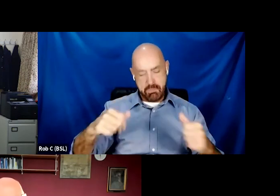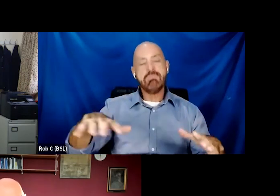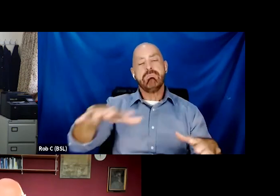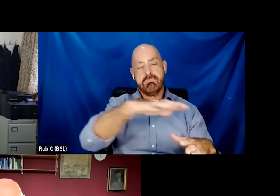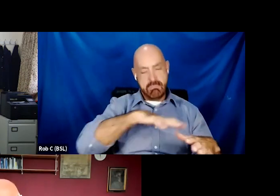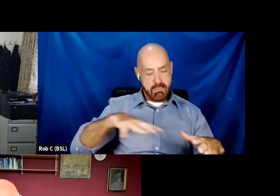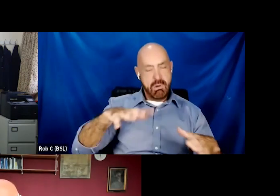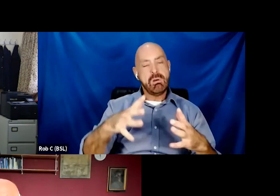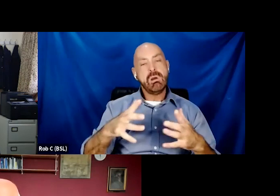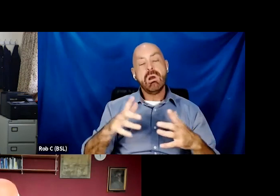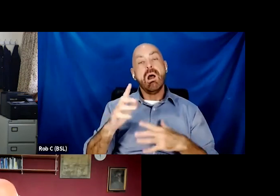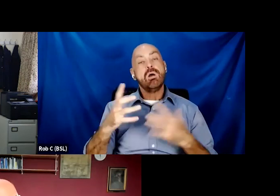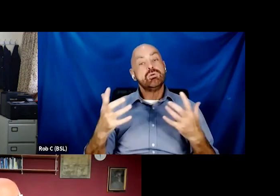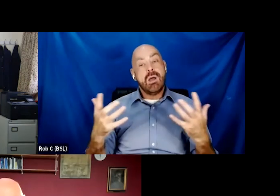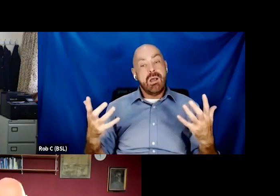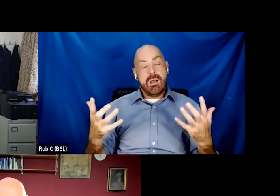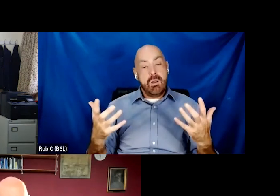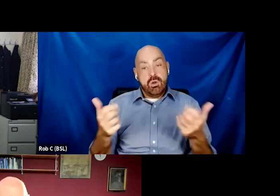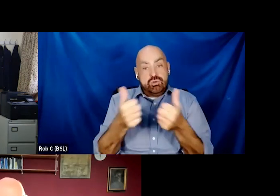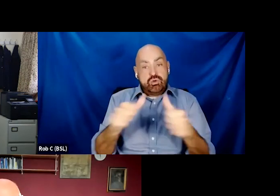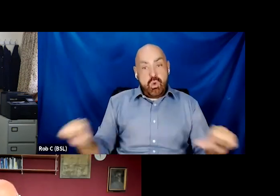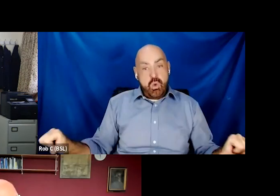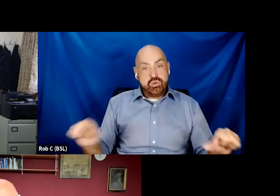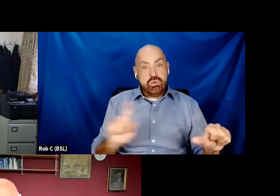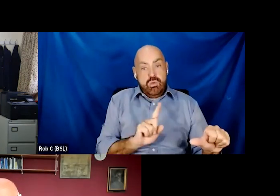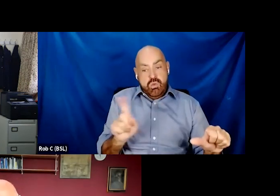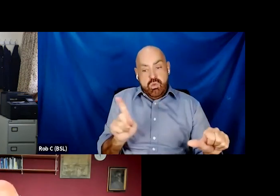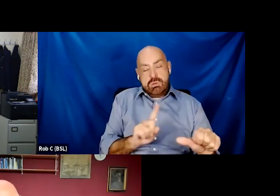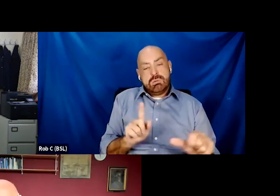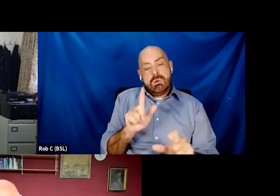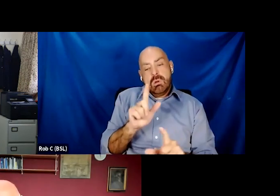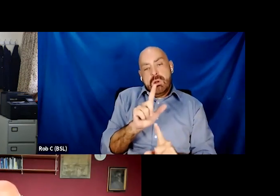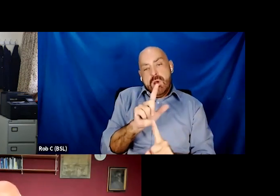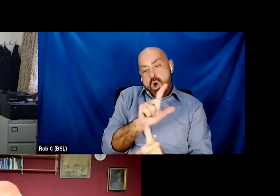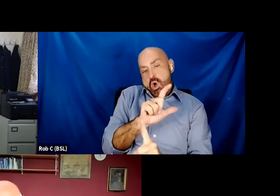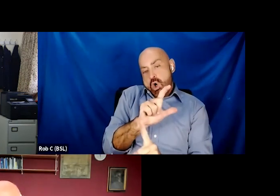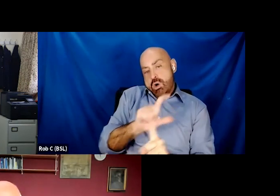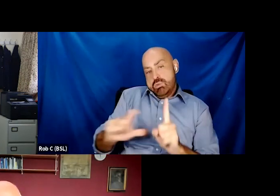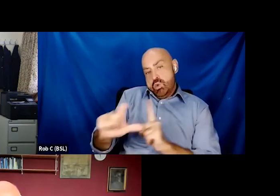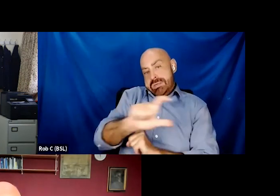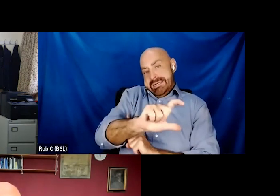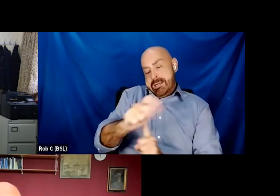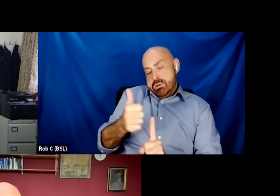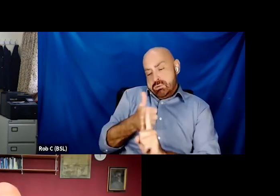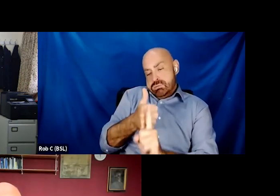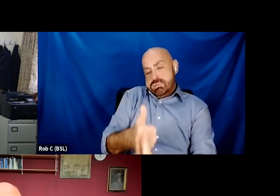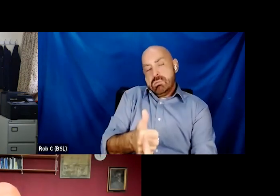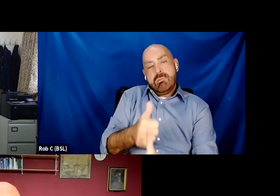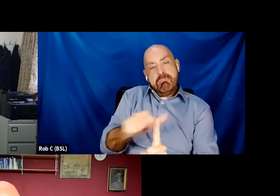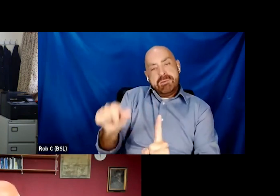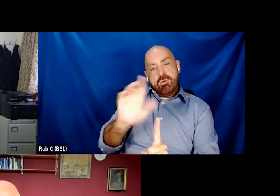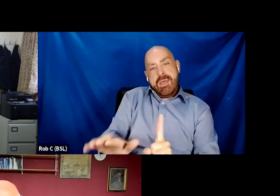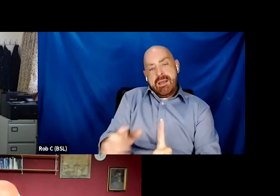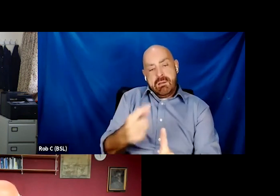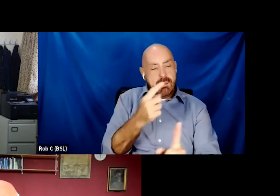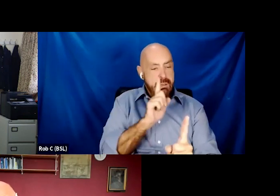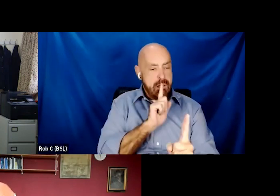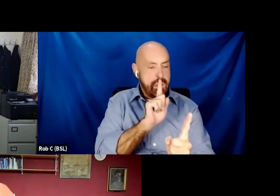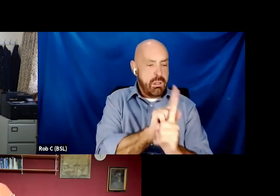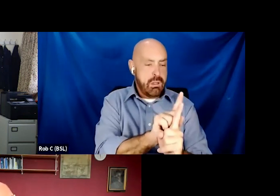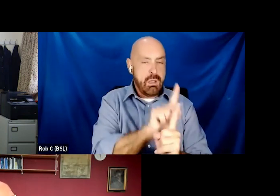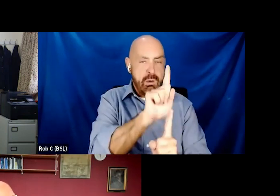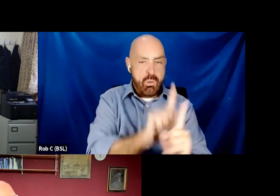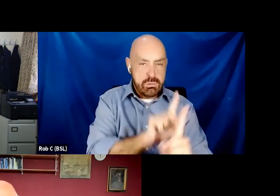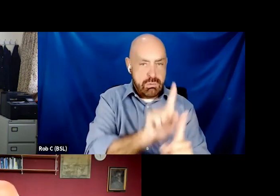solution to mental health being more in the community than individual treatment. Do you think that that's